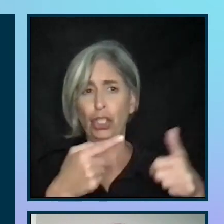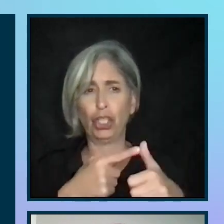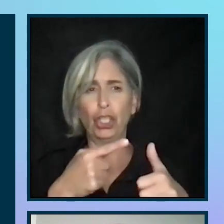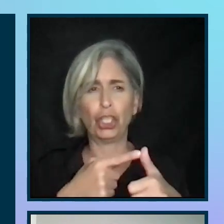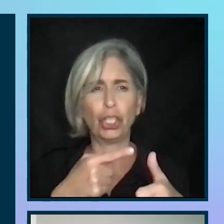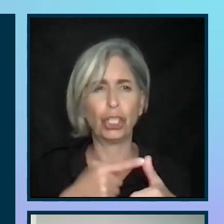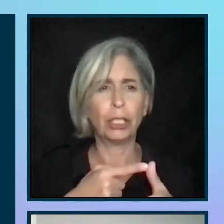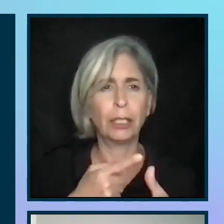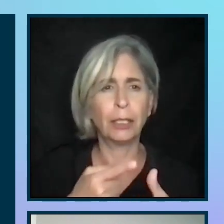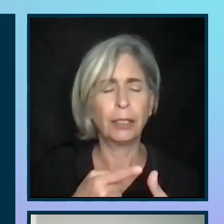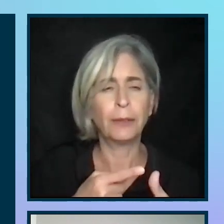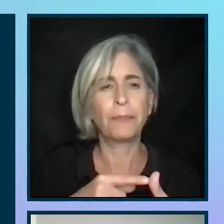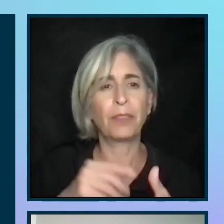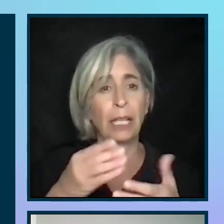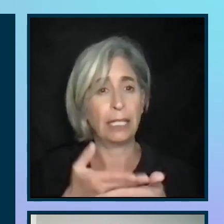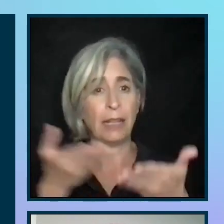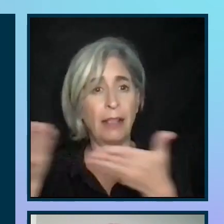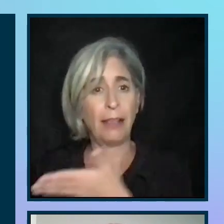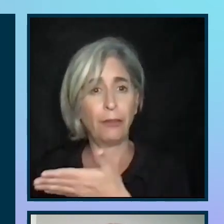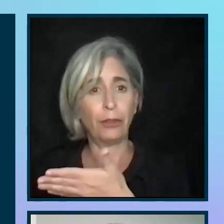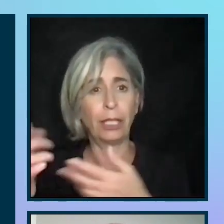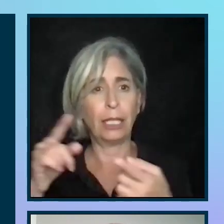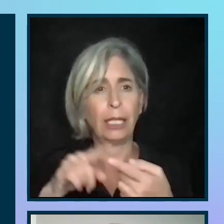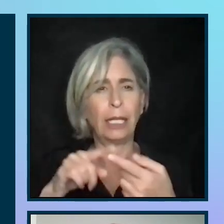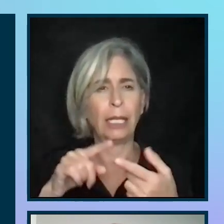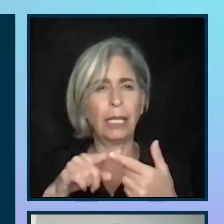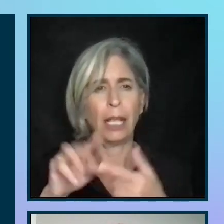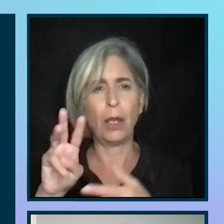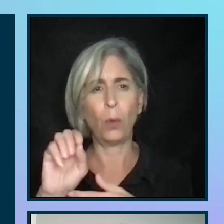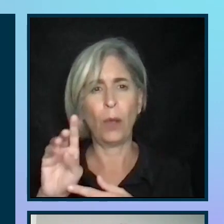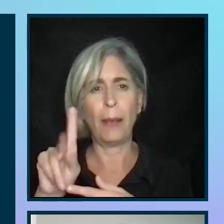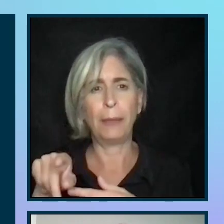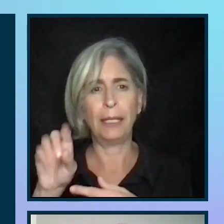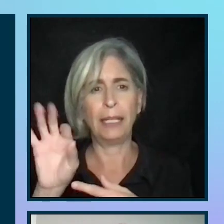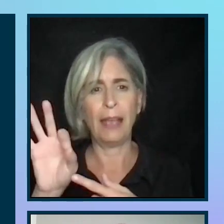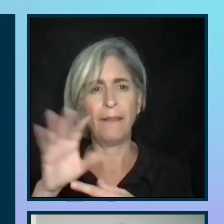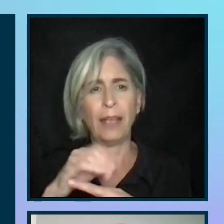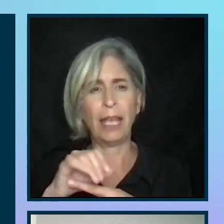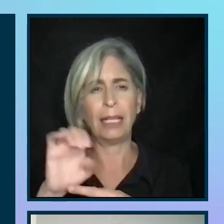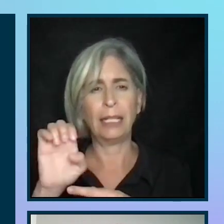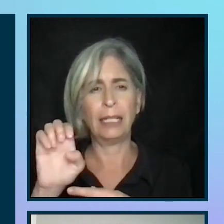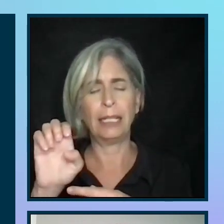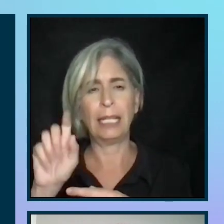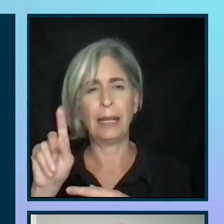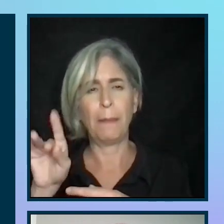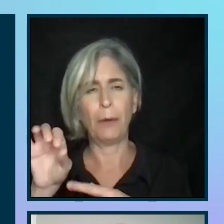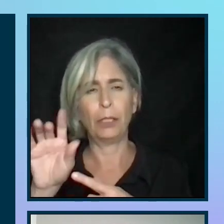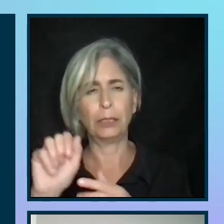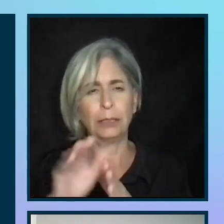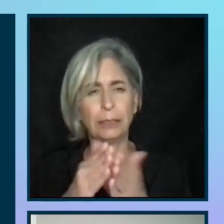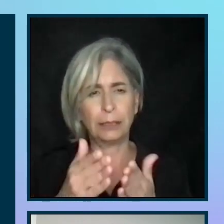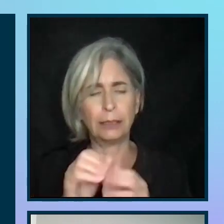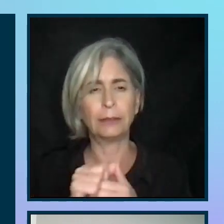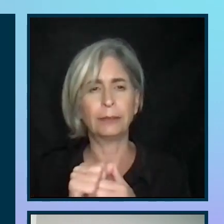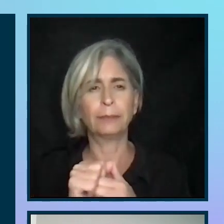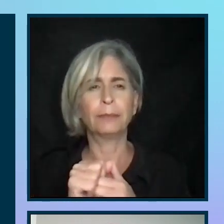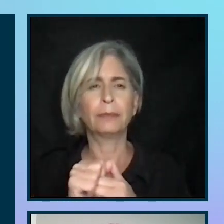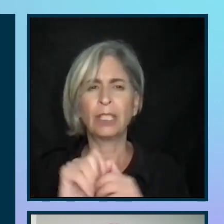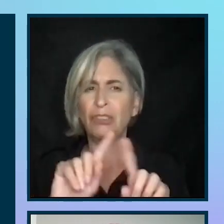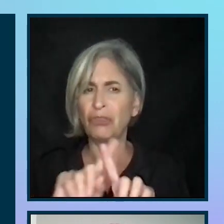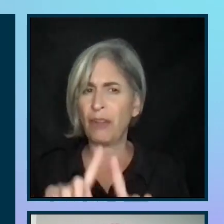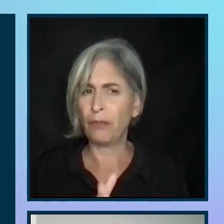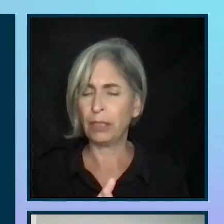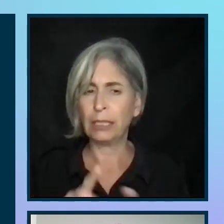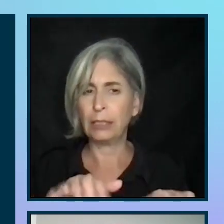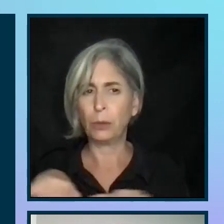Vera PDF, and Apex's own PDF QA tool. We do a variety of different checks for EPUBs. We do